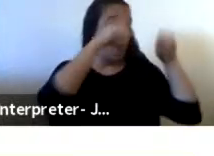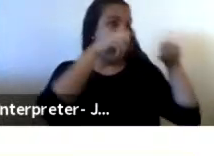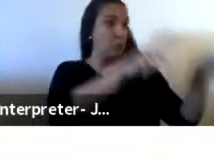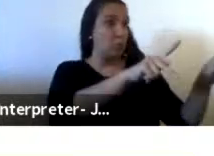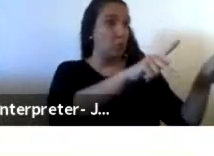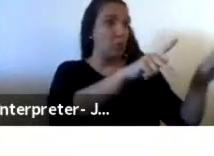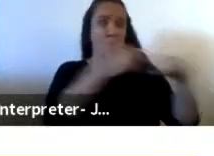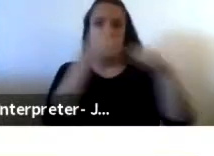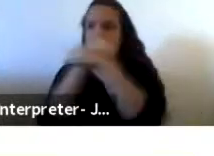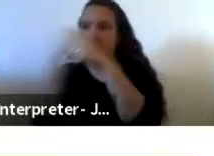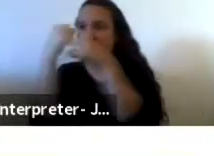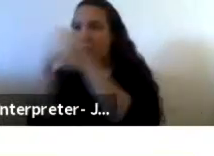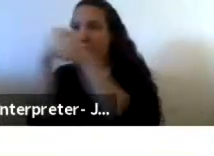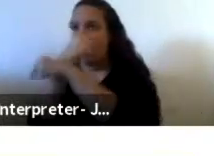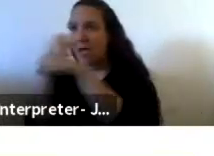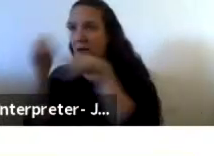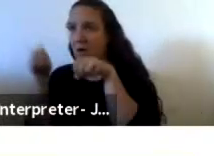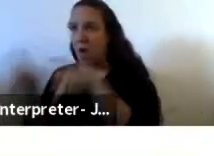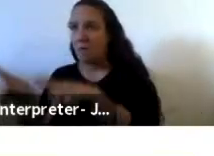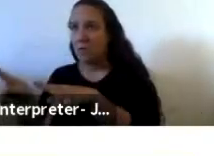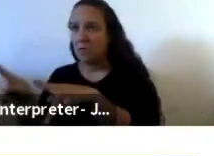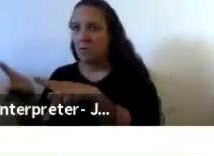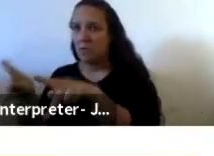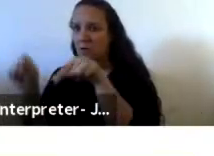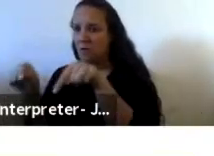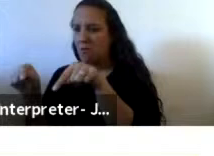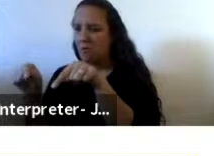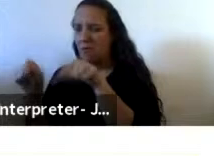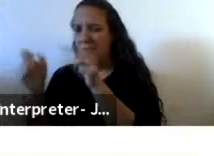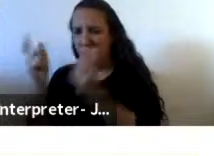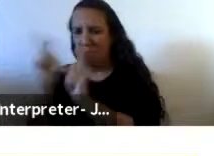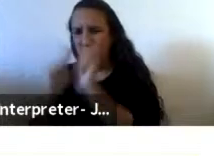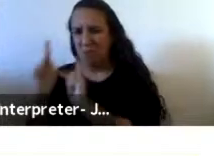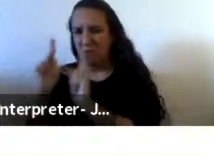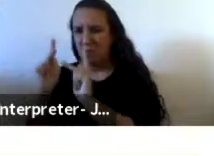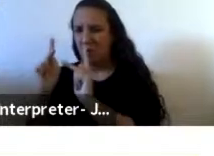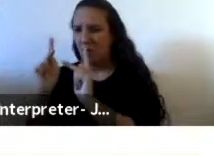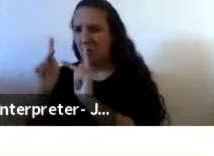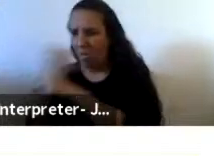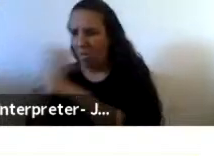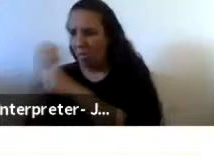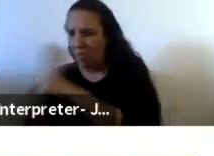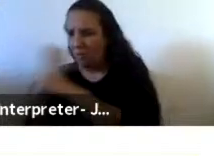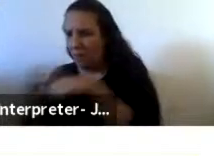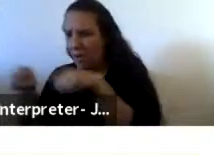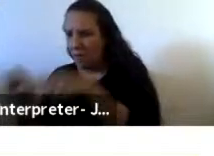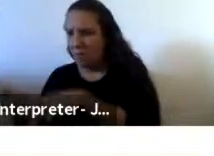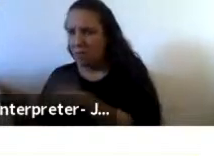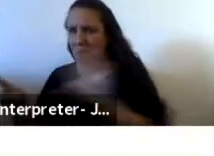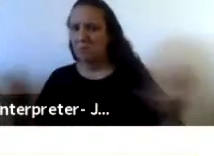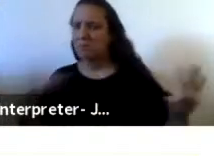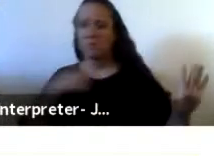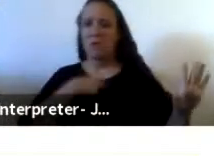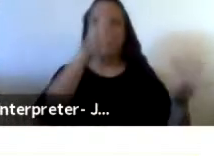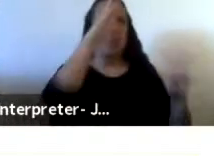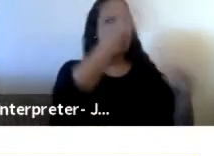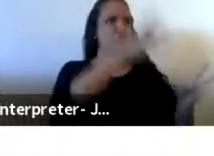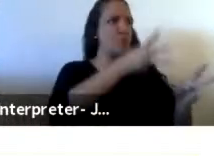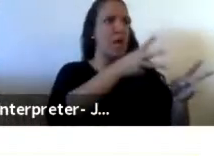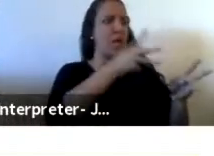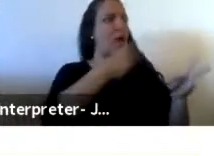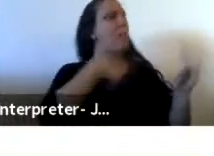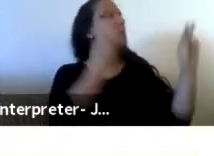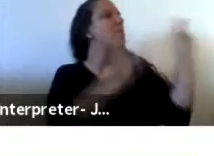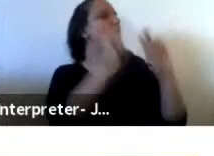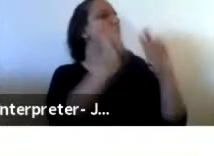opportunity. And everybody seems as though they want to fight for something. And I'm of the mindset, I'm going to create opportunities. I'm going to look at something visually and say, you